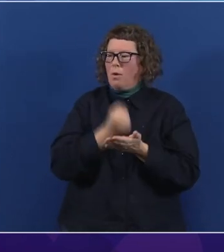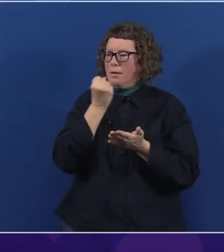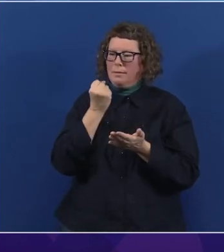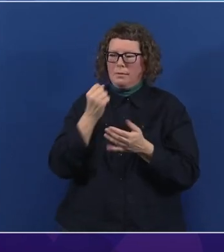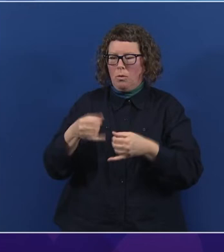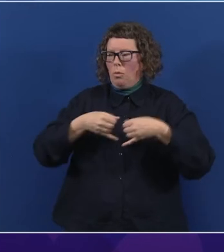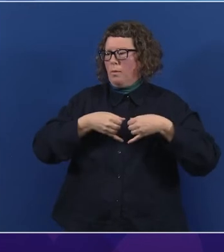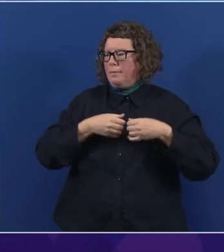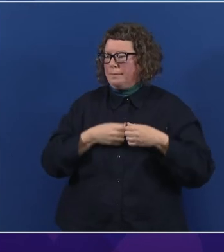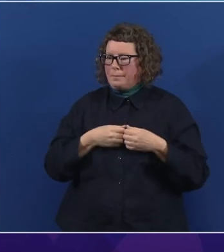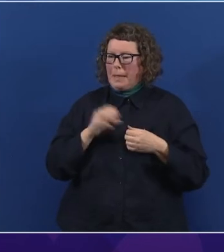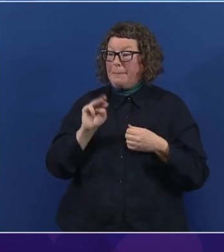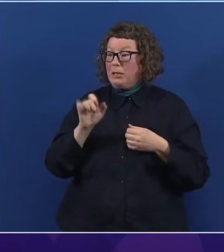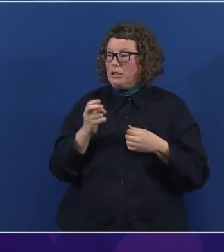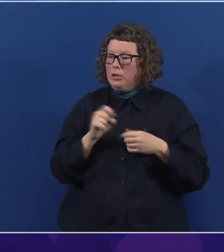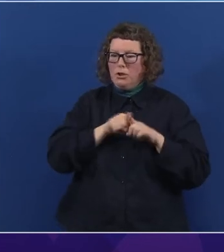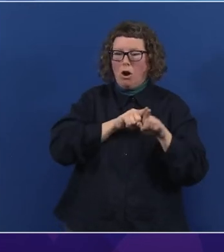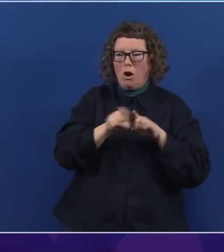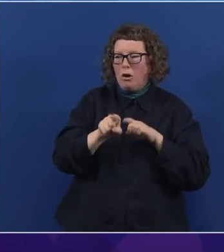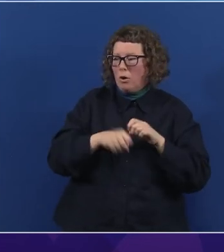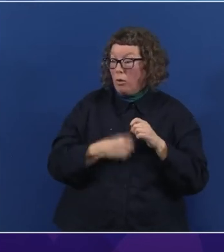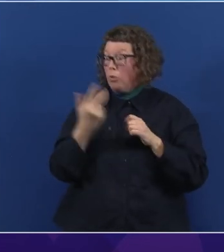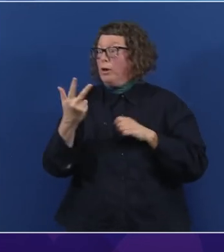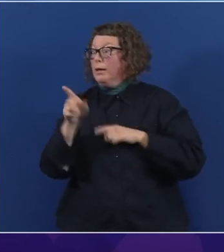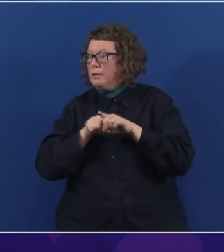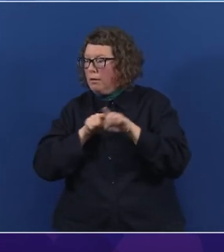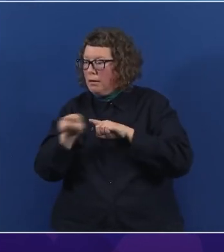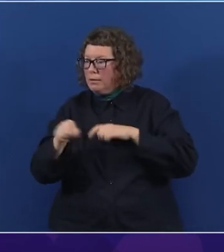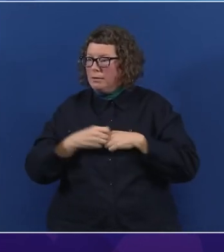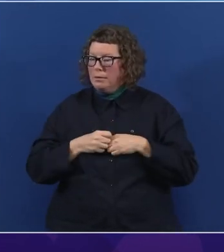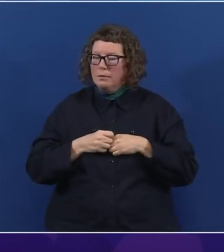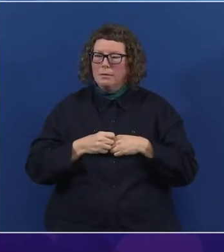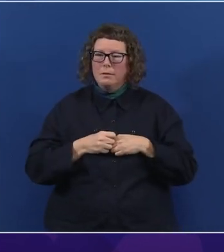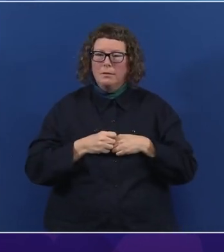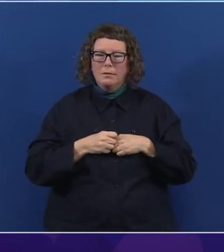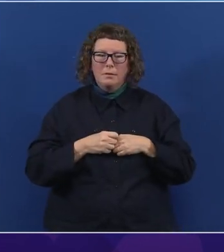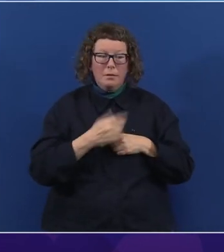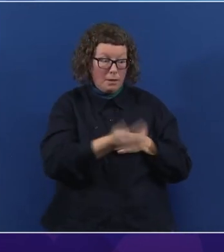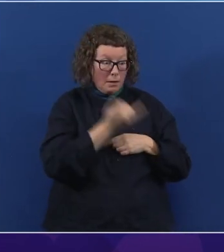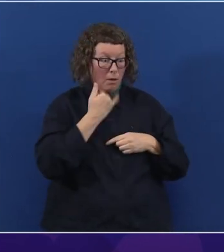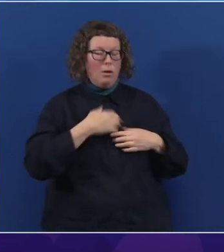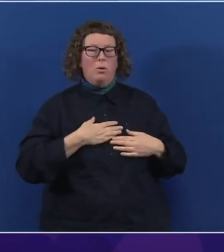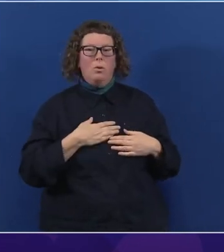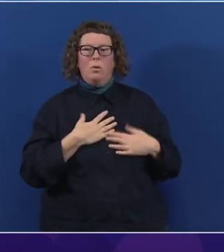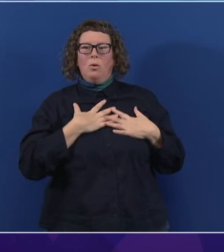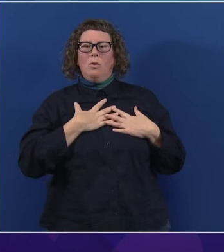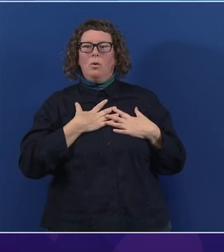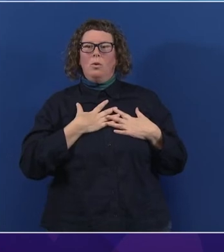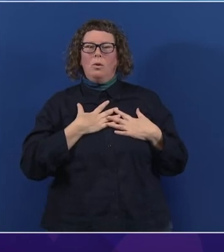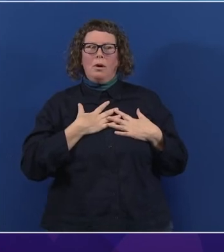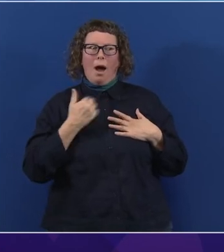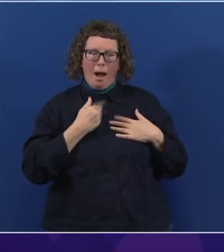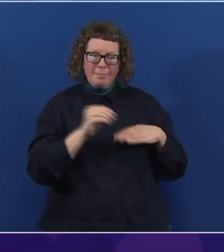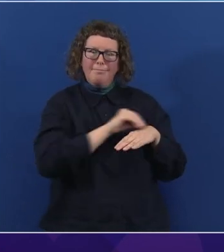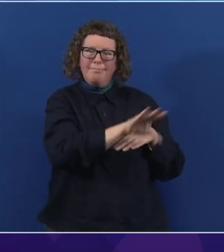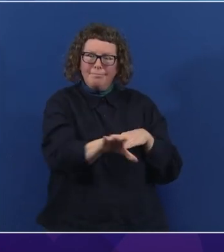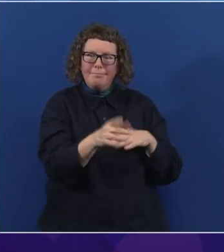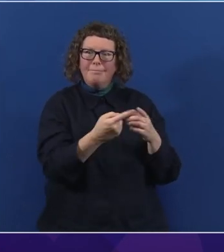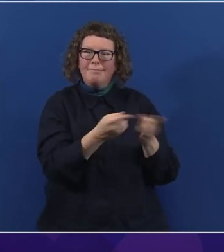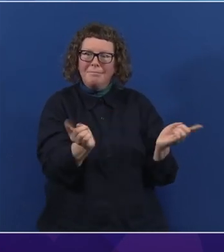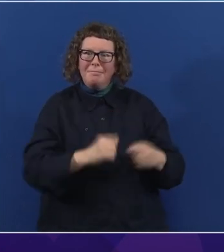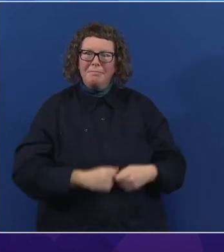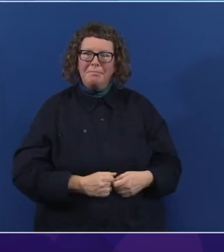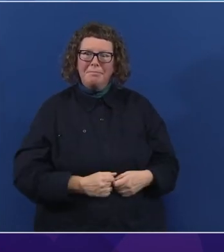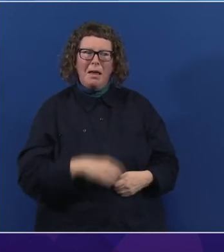I've been awarded, you know, a Michelin star or 3 Michelin stars. That means I had an impact on